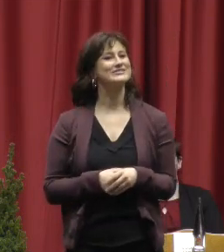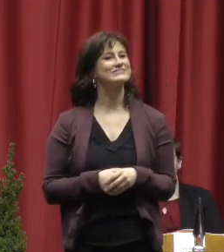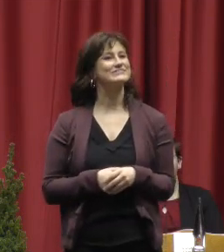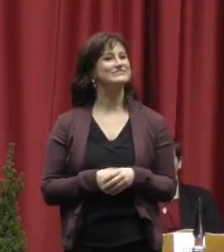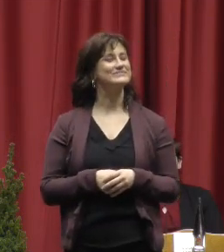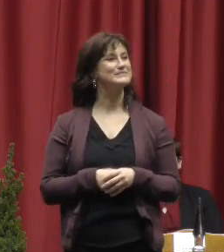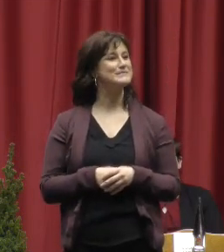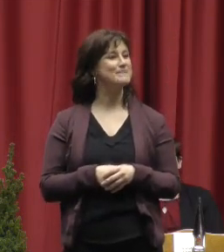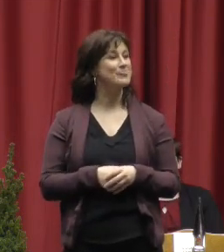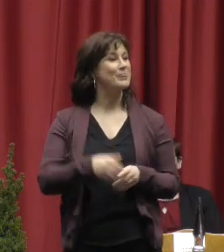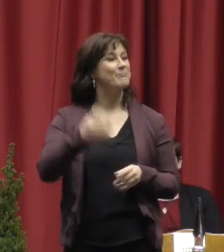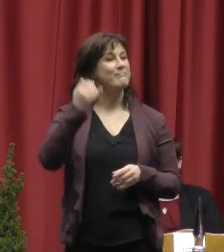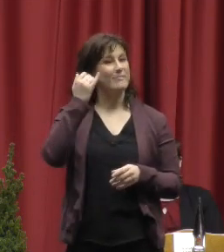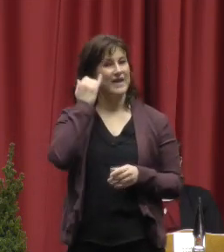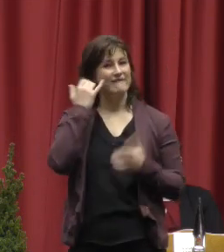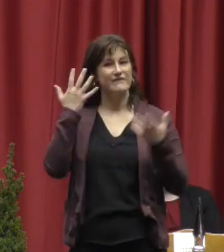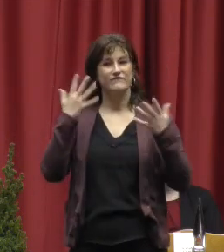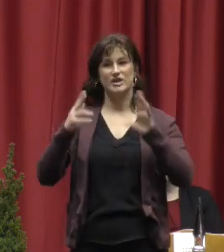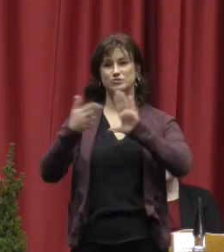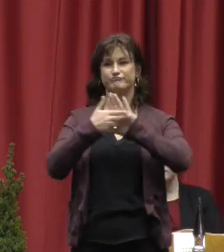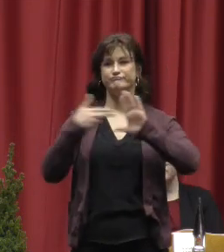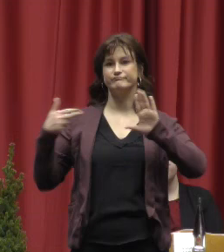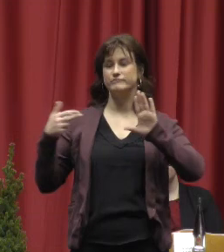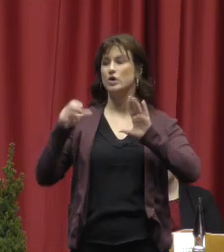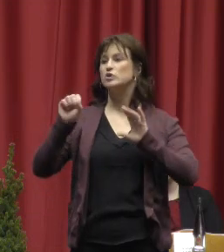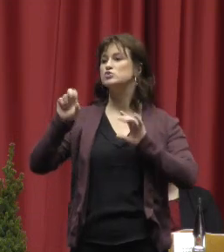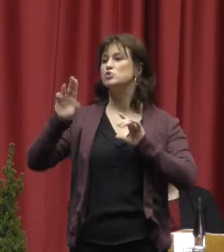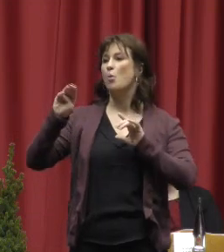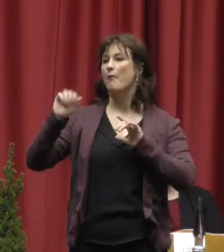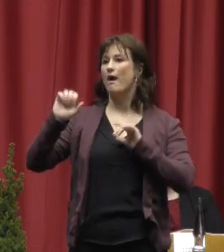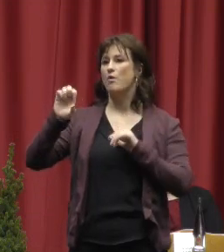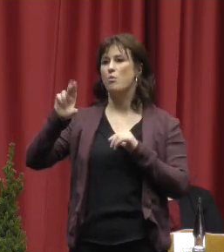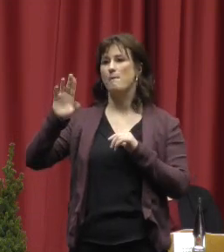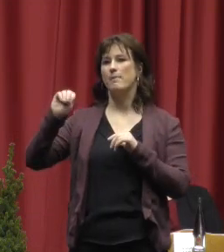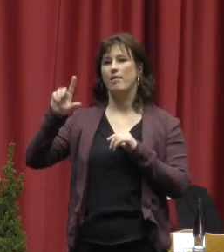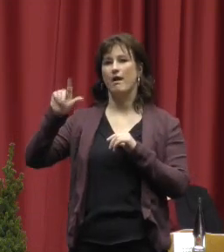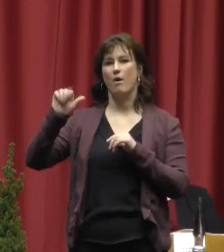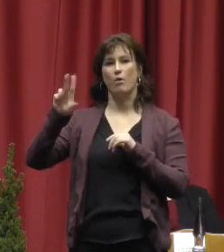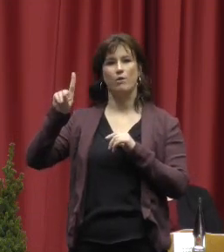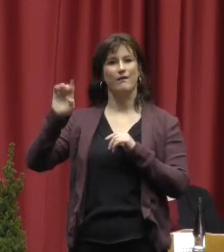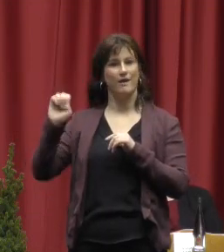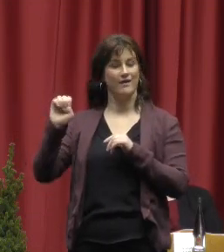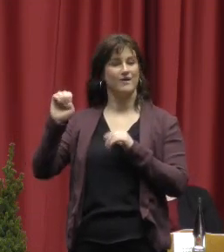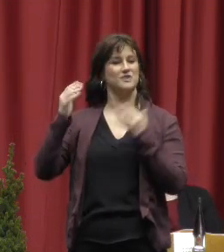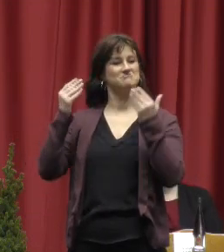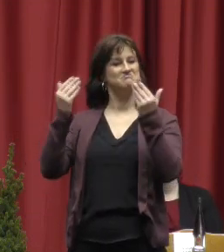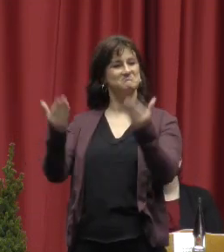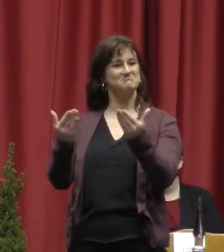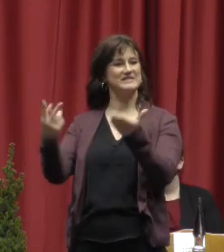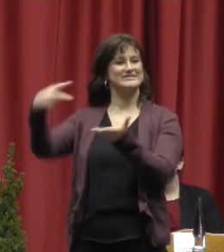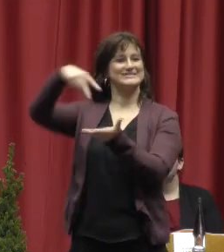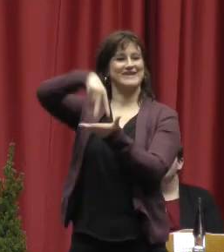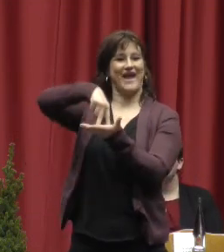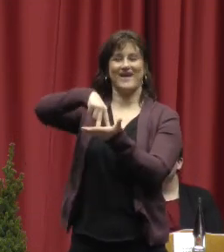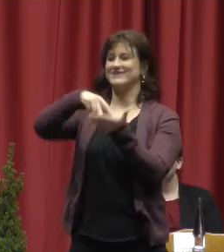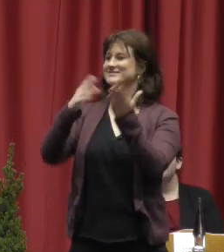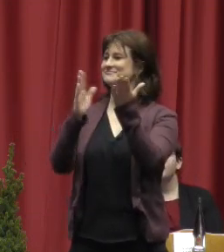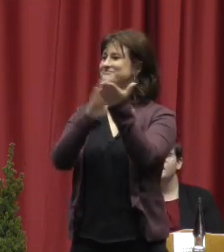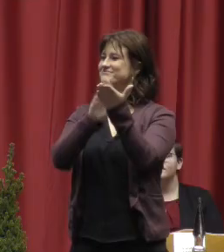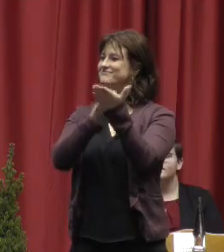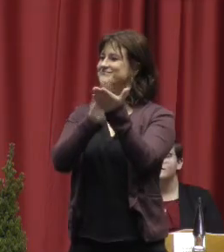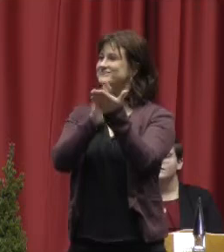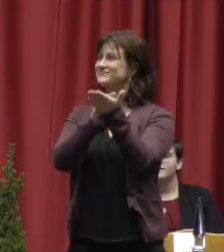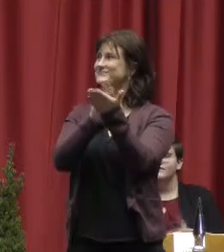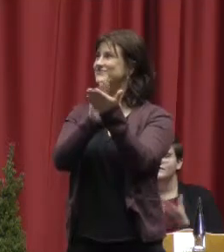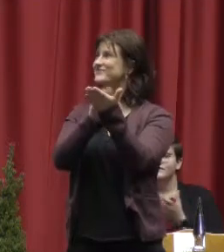And if you have earned the designation of summa cum laude, will you please stand?